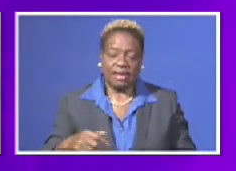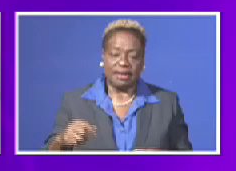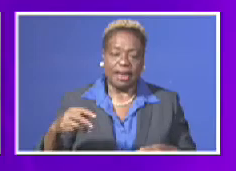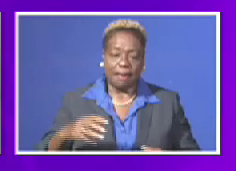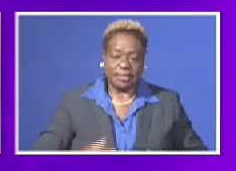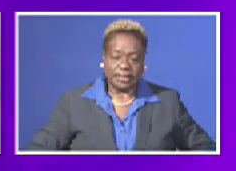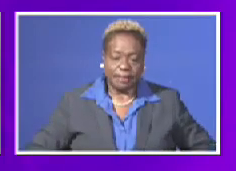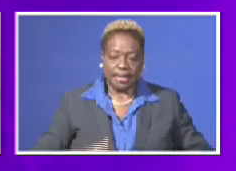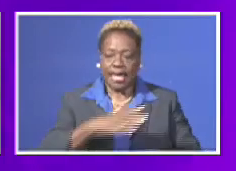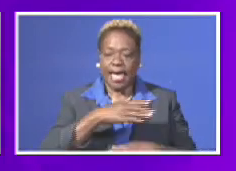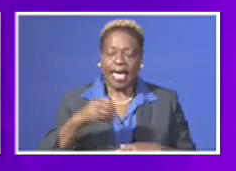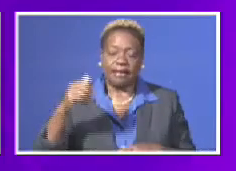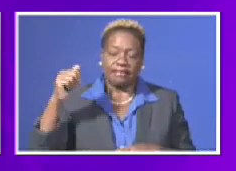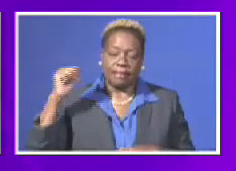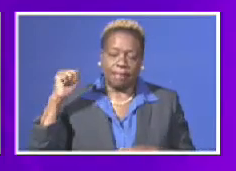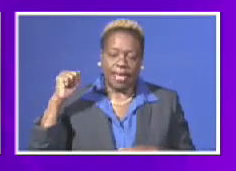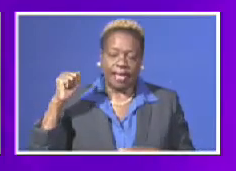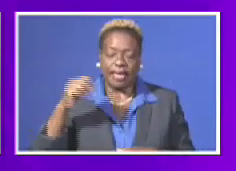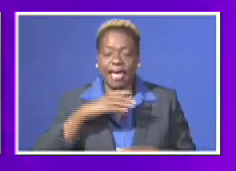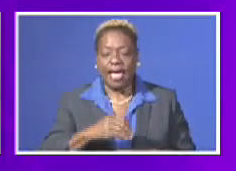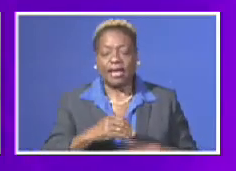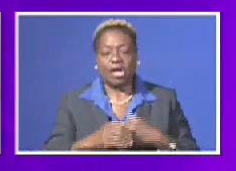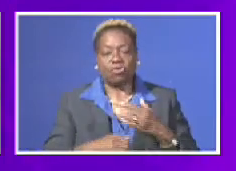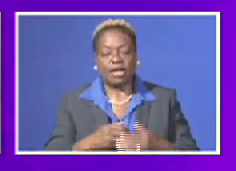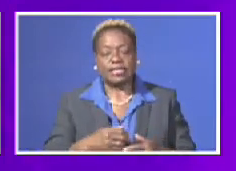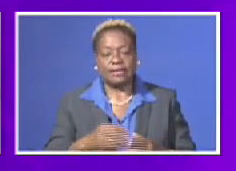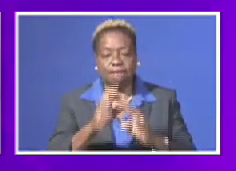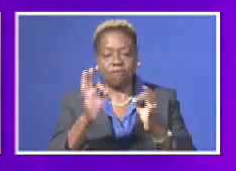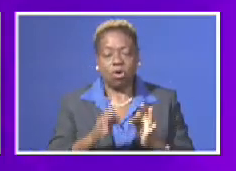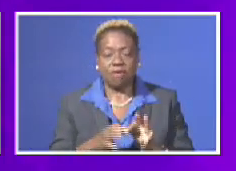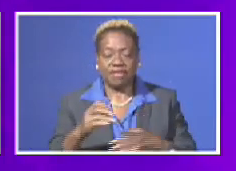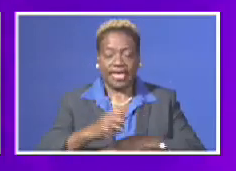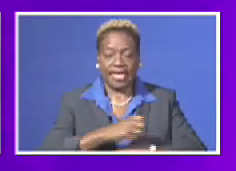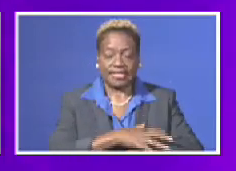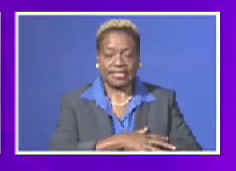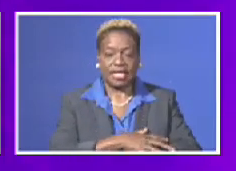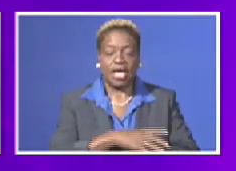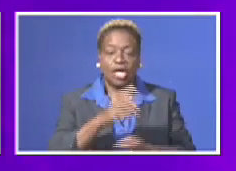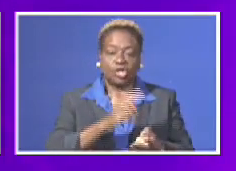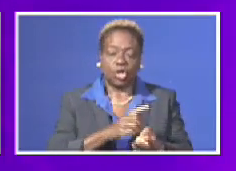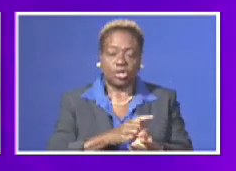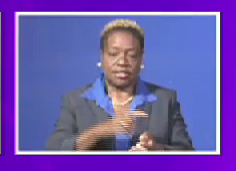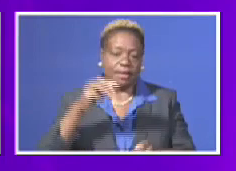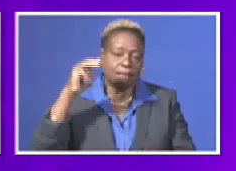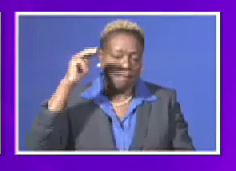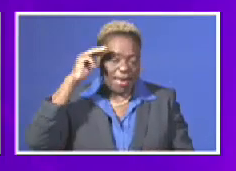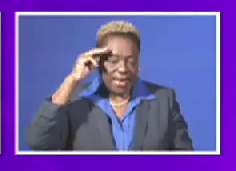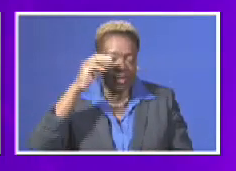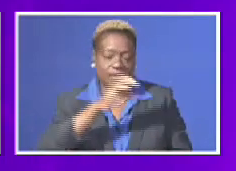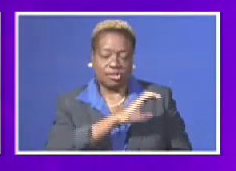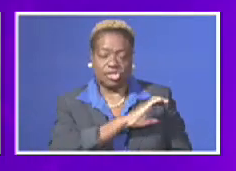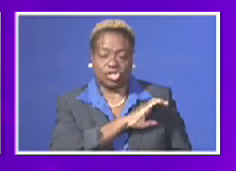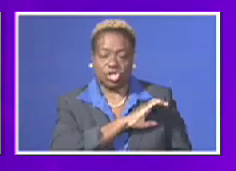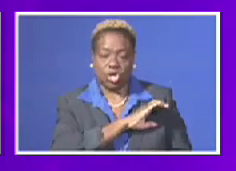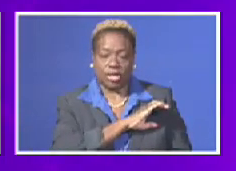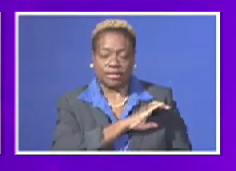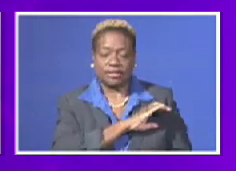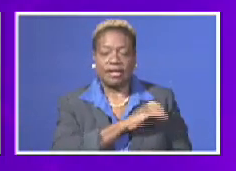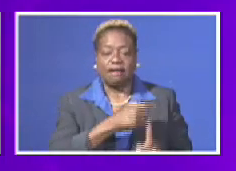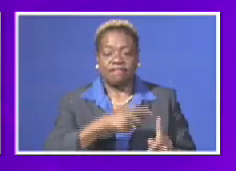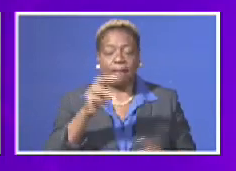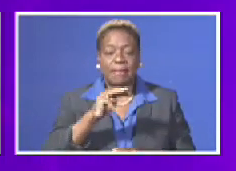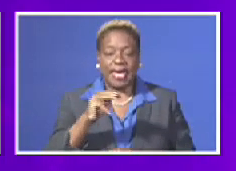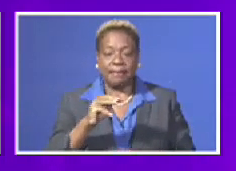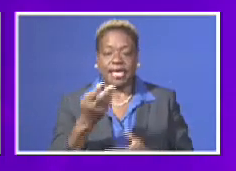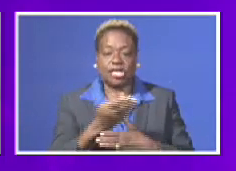other things. And while it's an aggressive form of cancer, Dr. Michael Chung, a radiation oncologist with the Miami Cancer Institute, recently